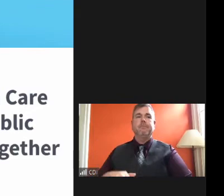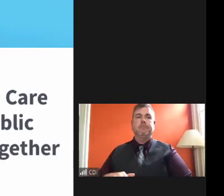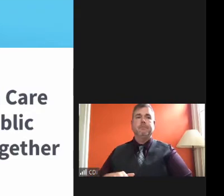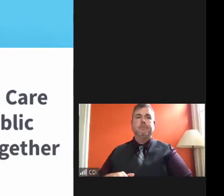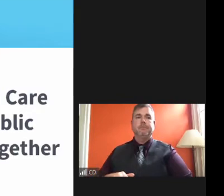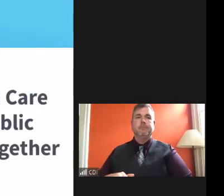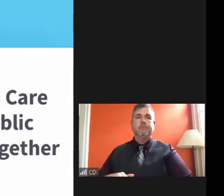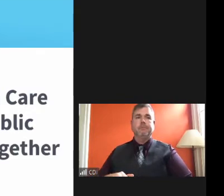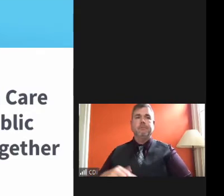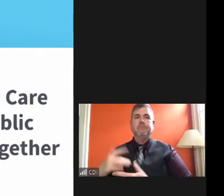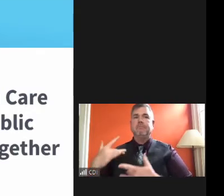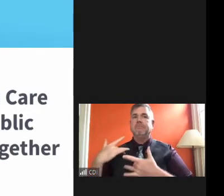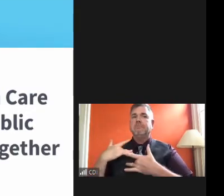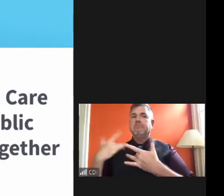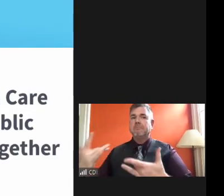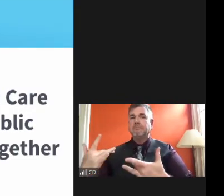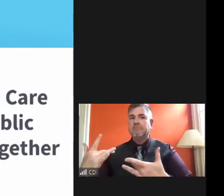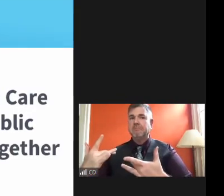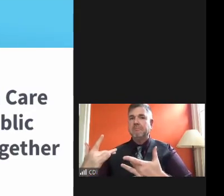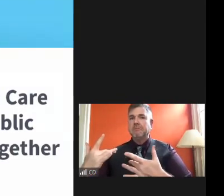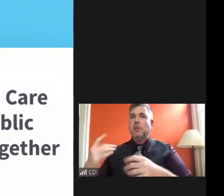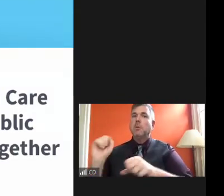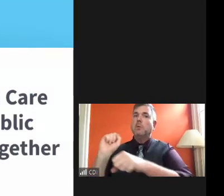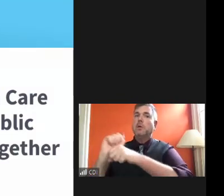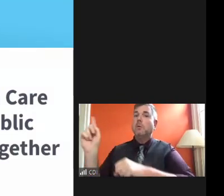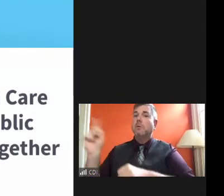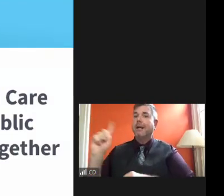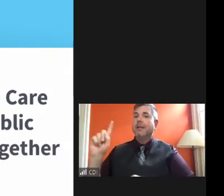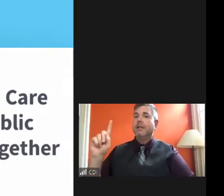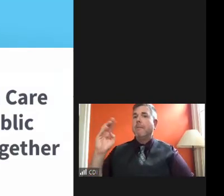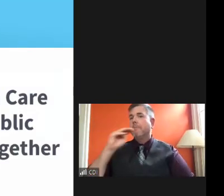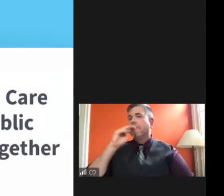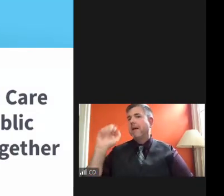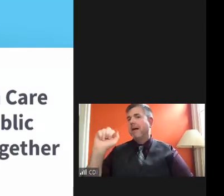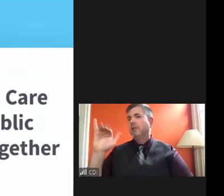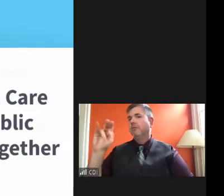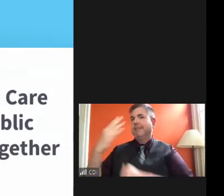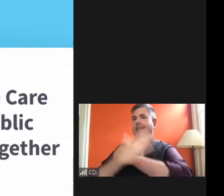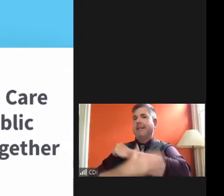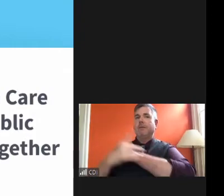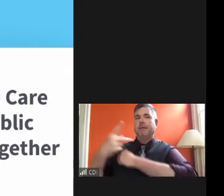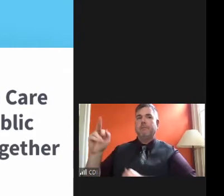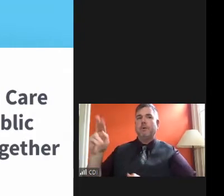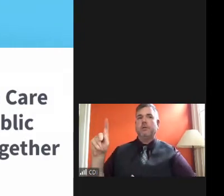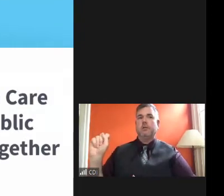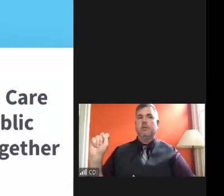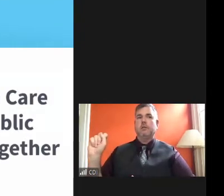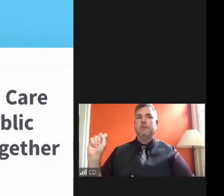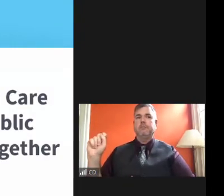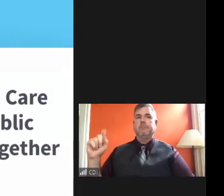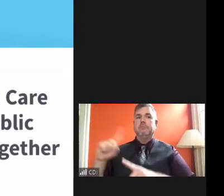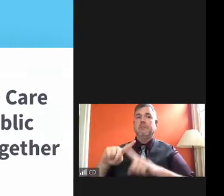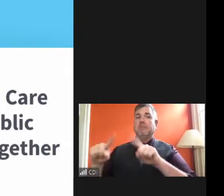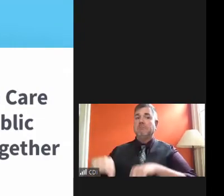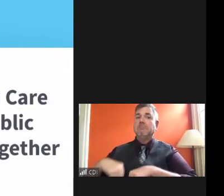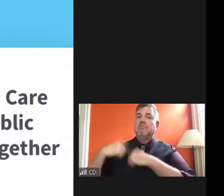in this really challenging time. And so I've been helping to lead the Marin